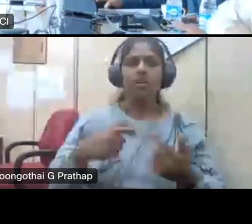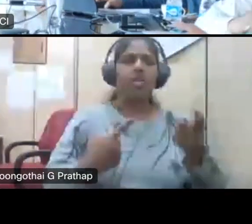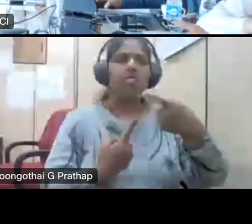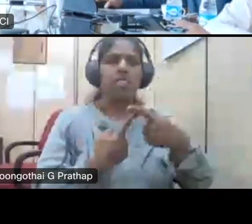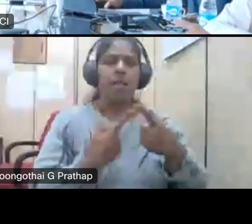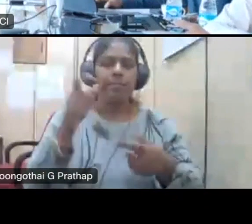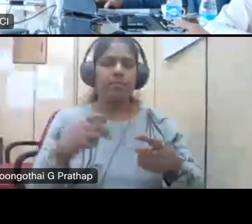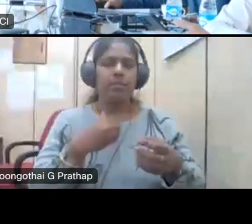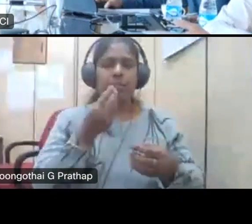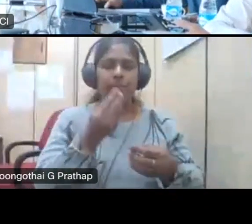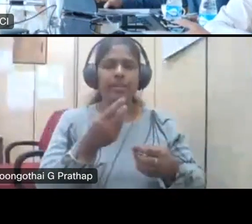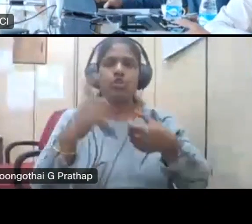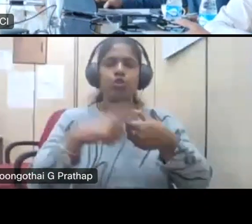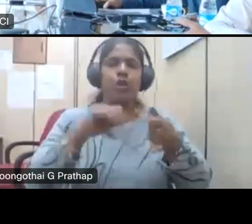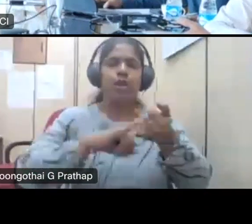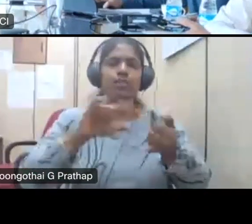join Slido.